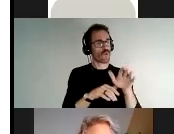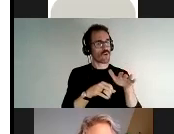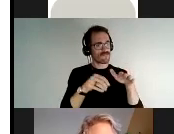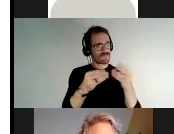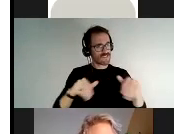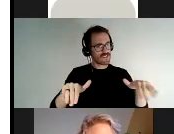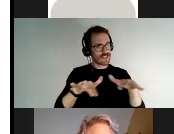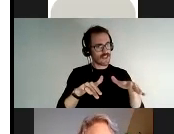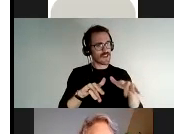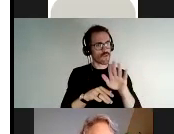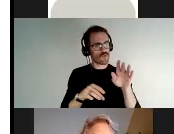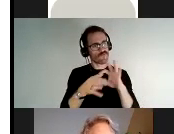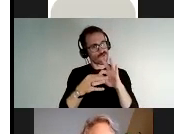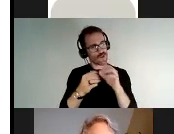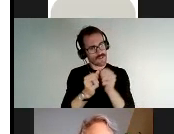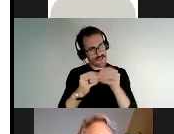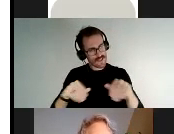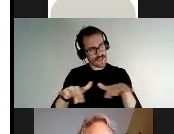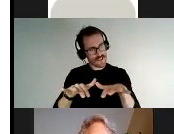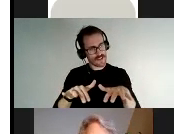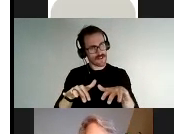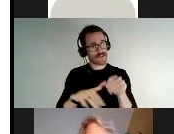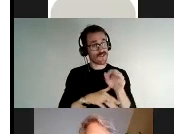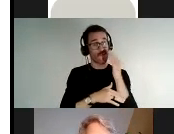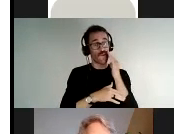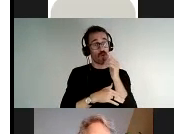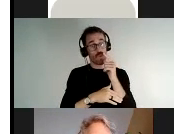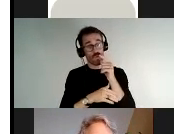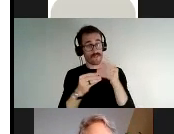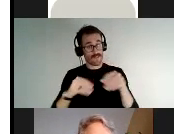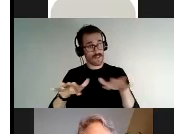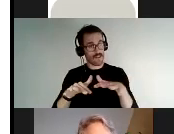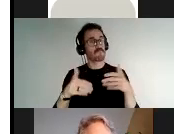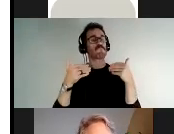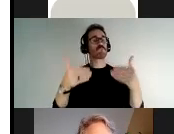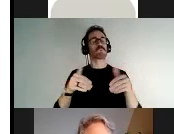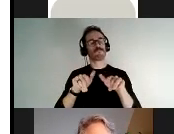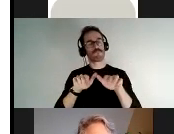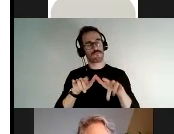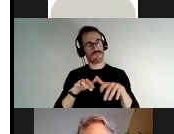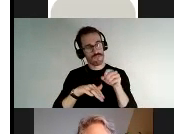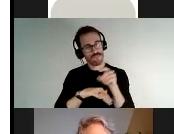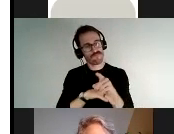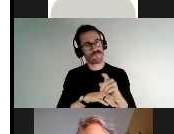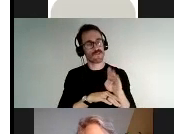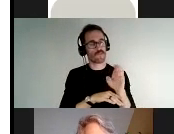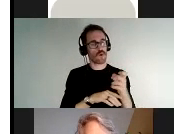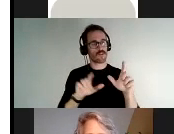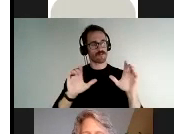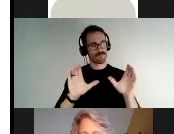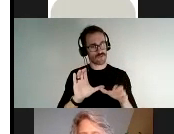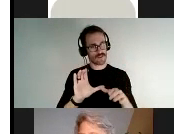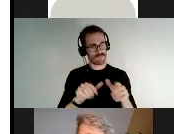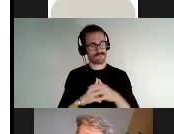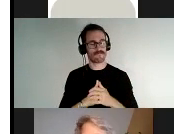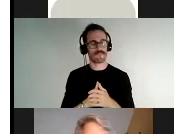currently on, or the relationship to the land, and the treaty that they're governed by. That would be wonderful.